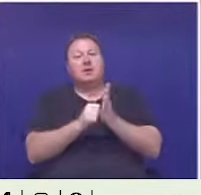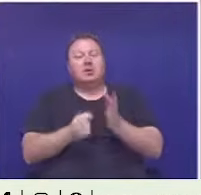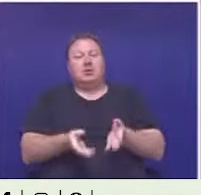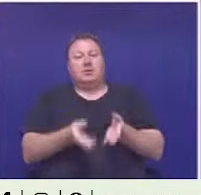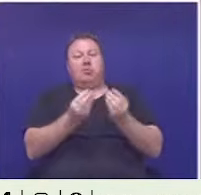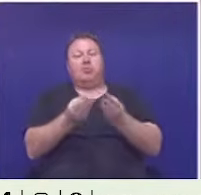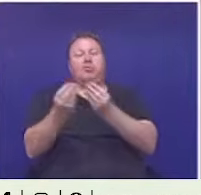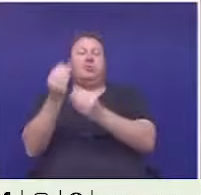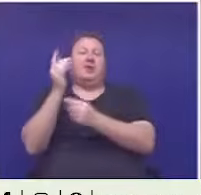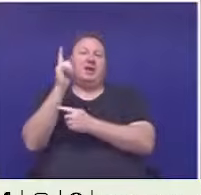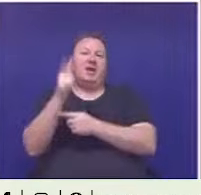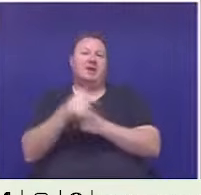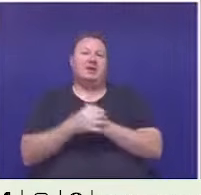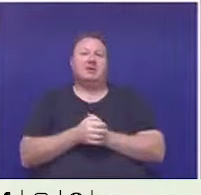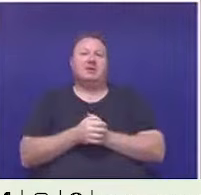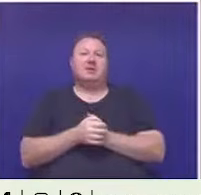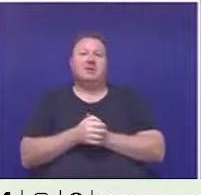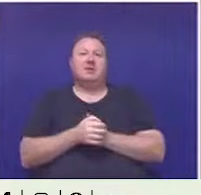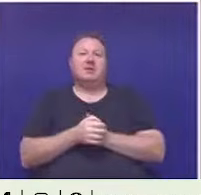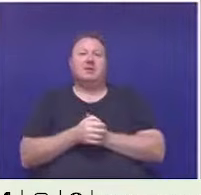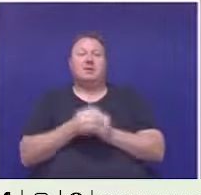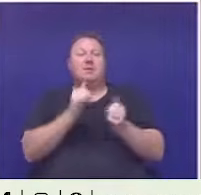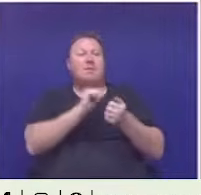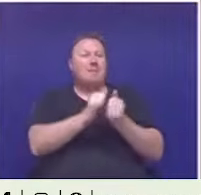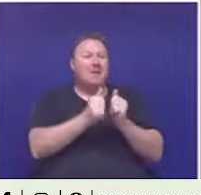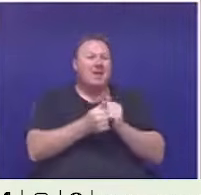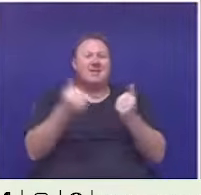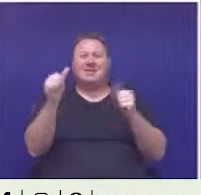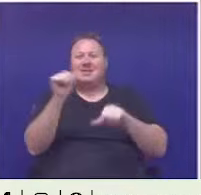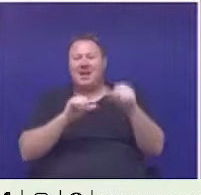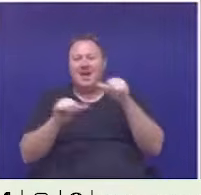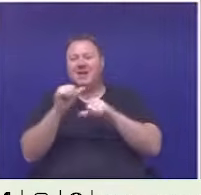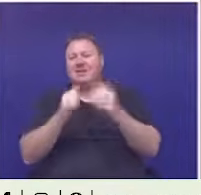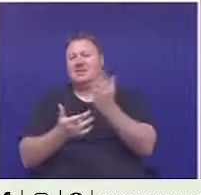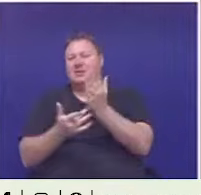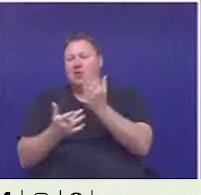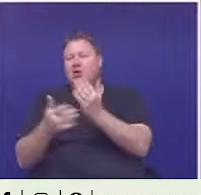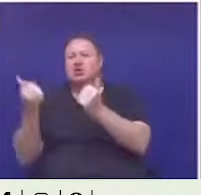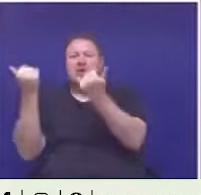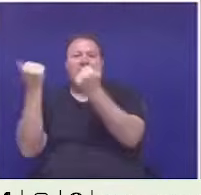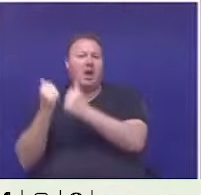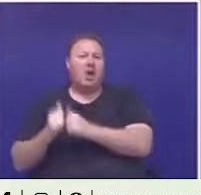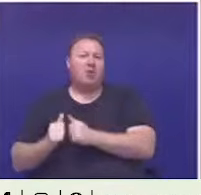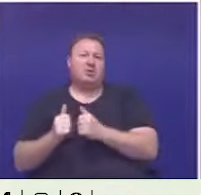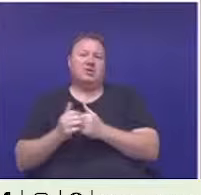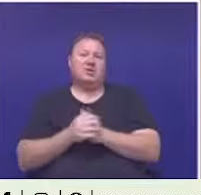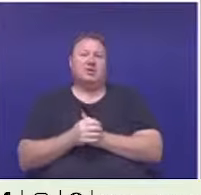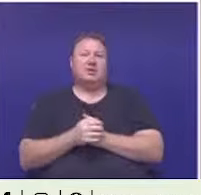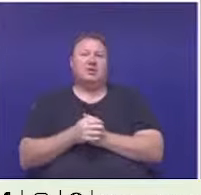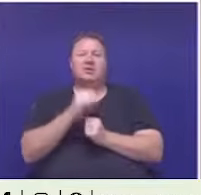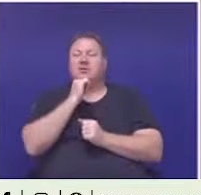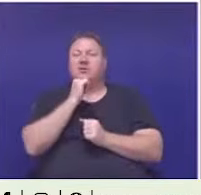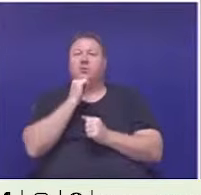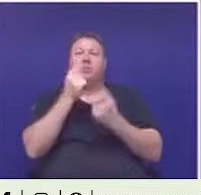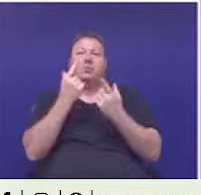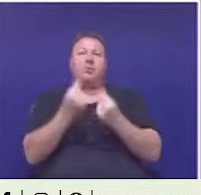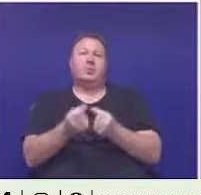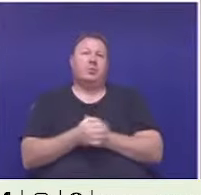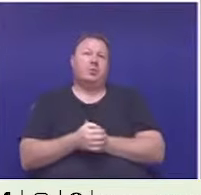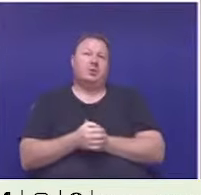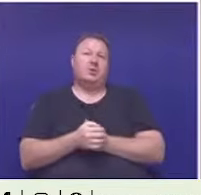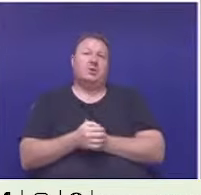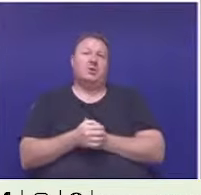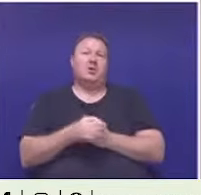be able to take on, maths, science, technology, accounting. And we lament those things, but because we neglected